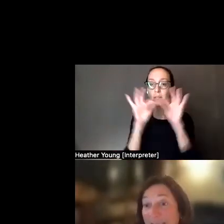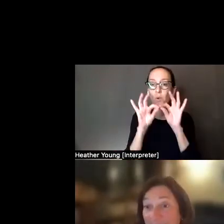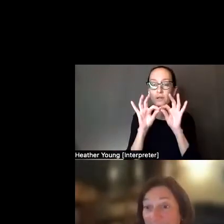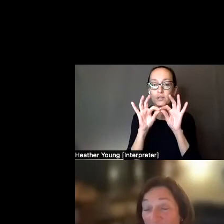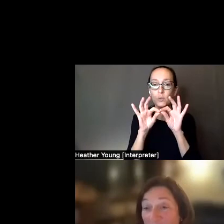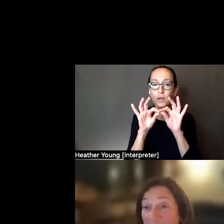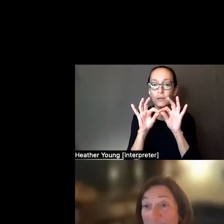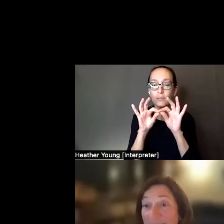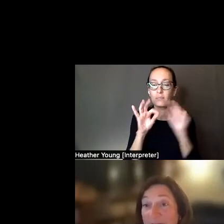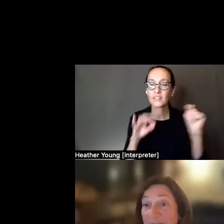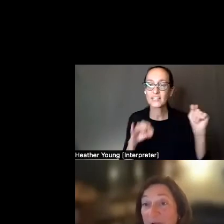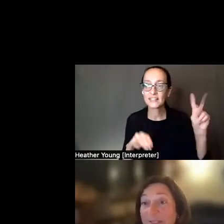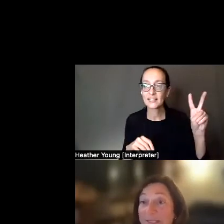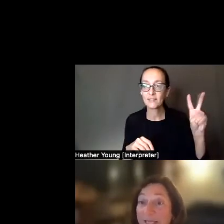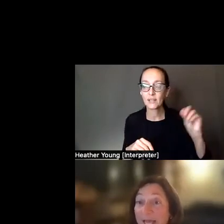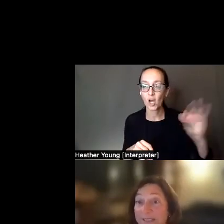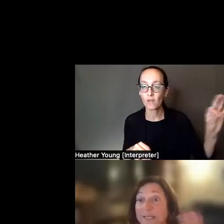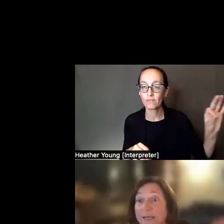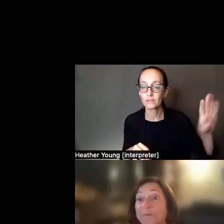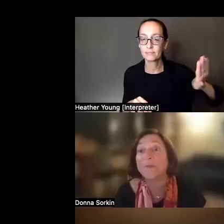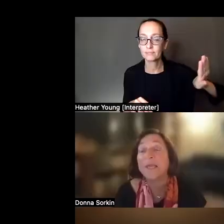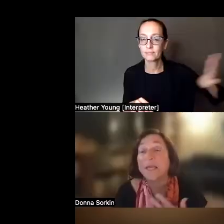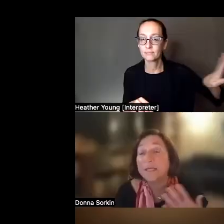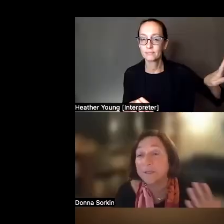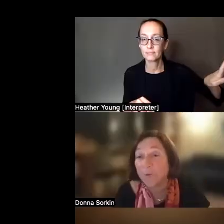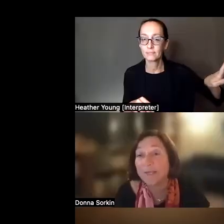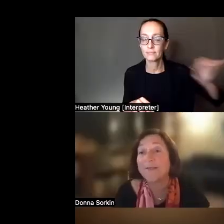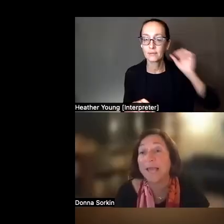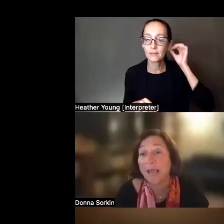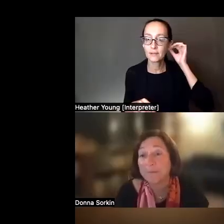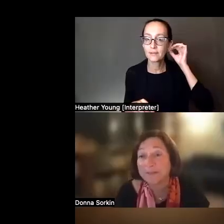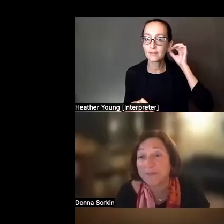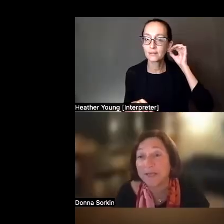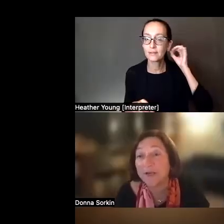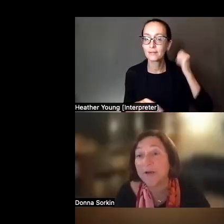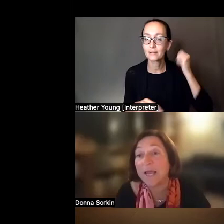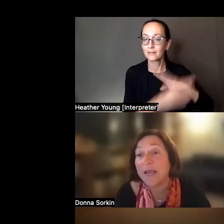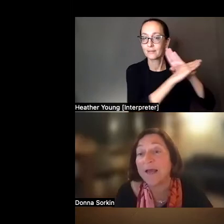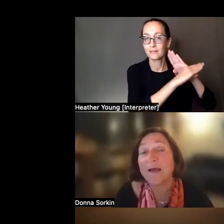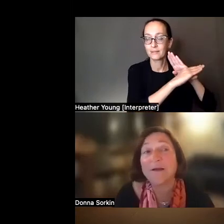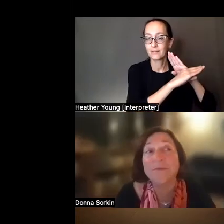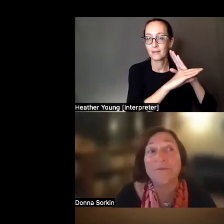the TV off, so there isn't that noise in the atmosphere.